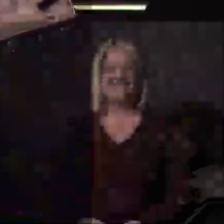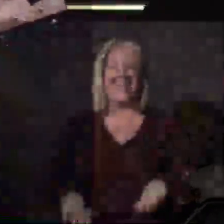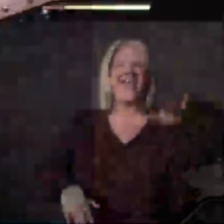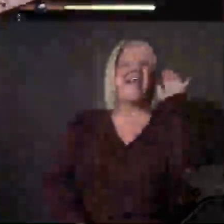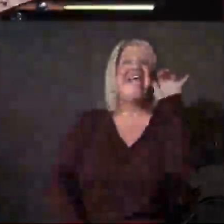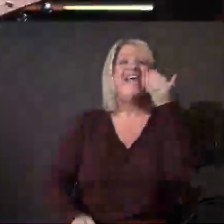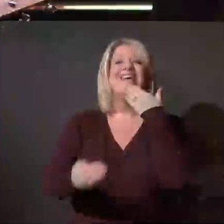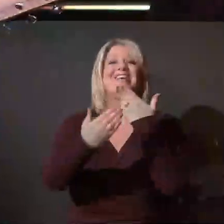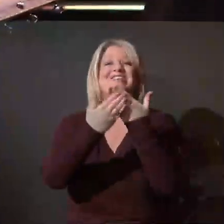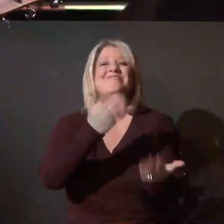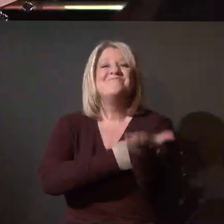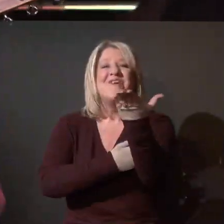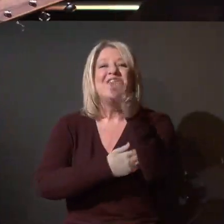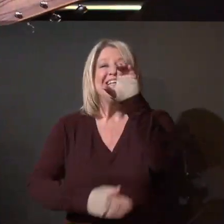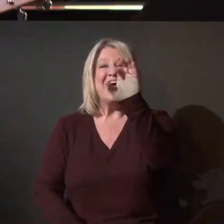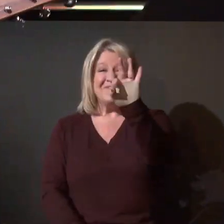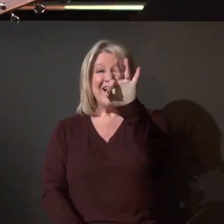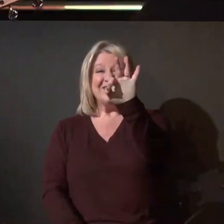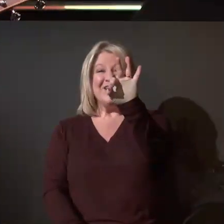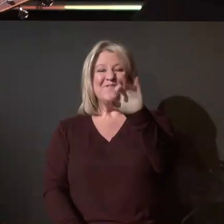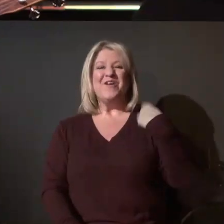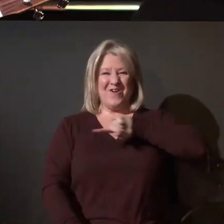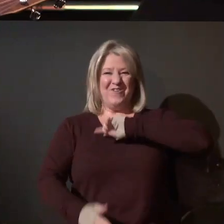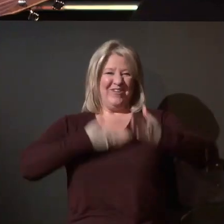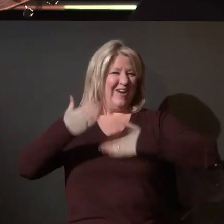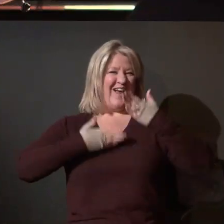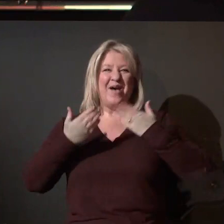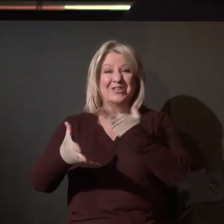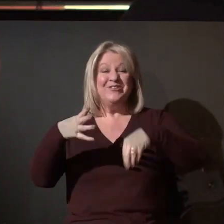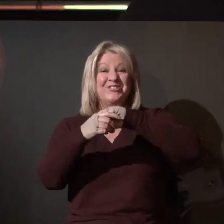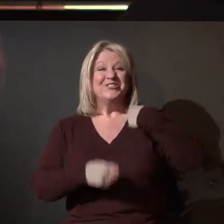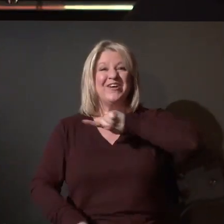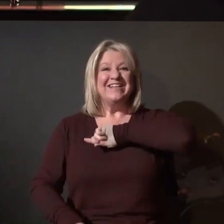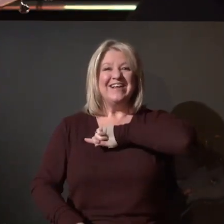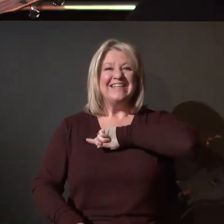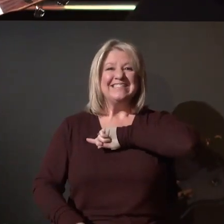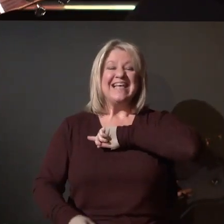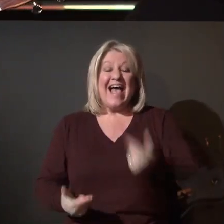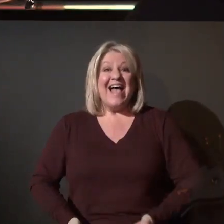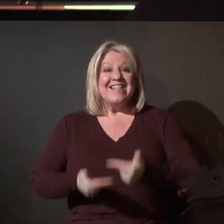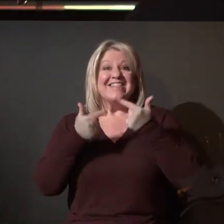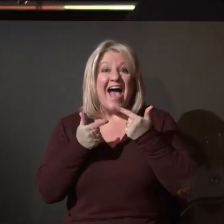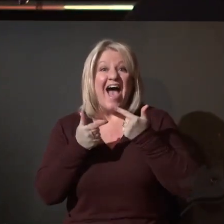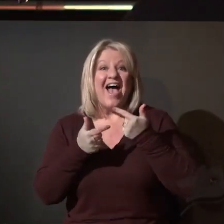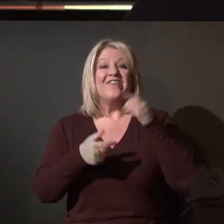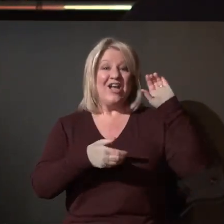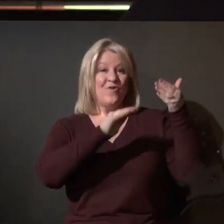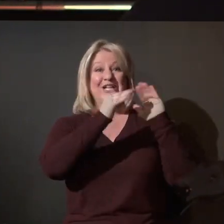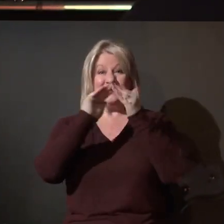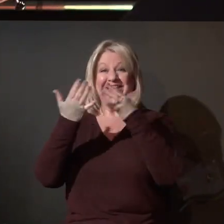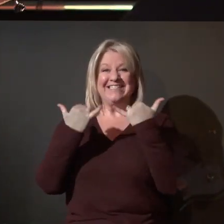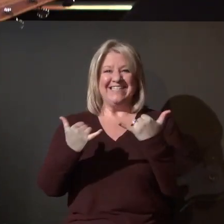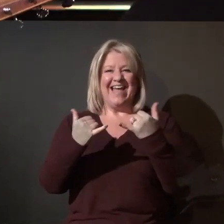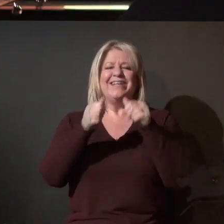Hey, good morning, Cumberland Fellowship. We are glad you all are joining us from live stream all around Crossville today.